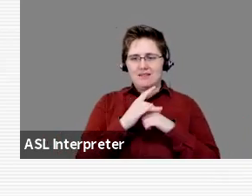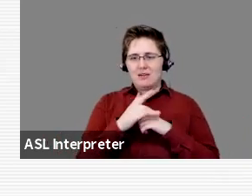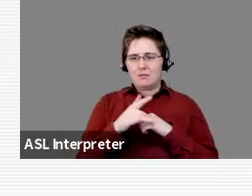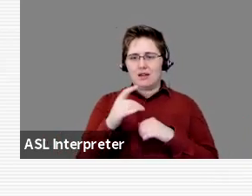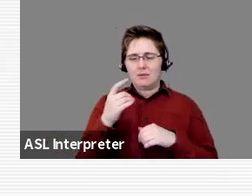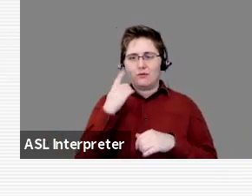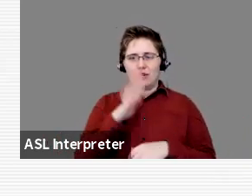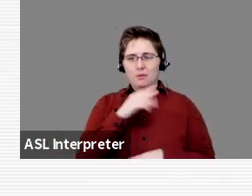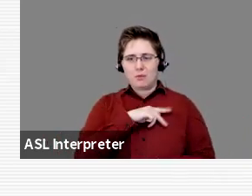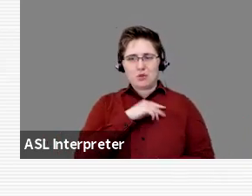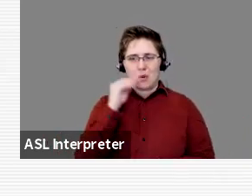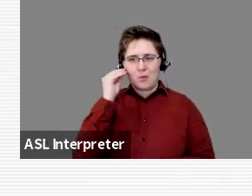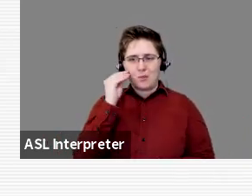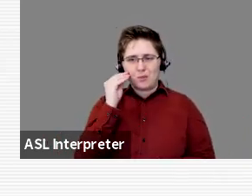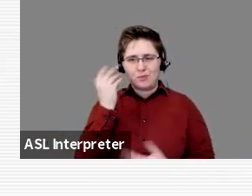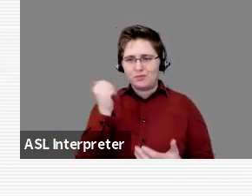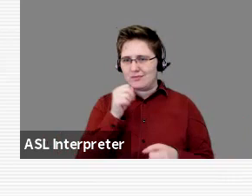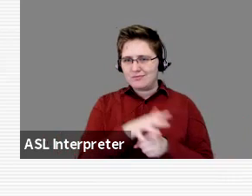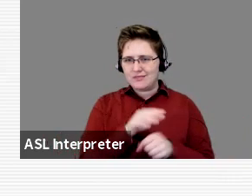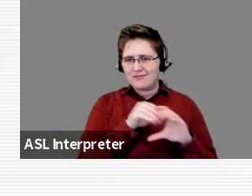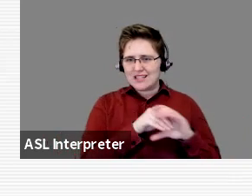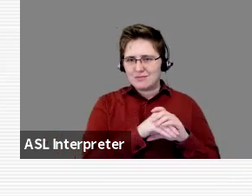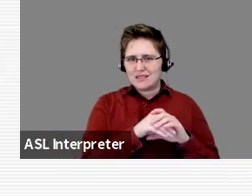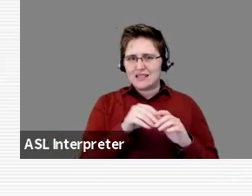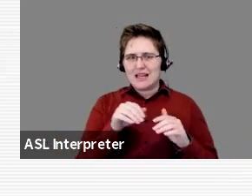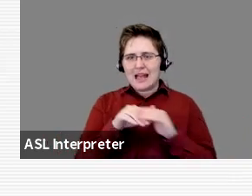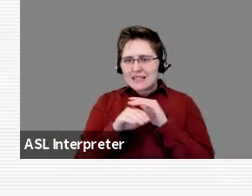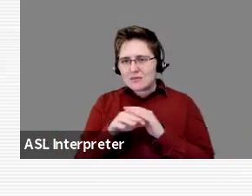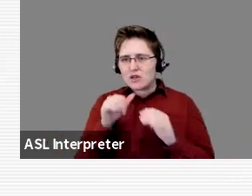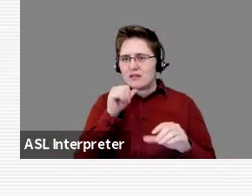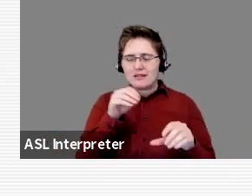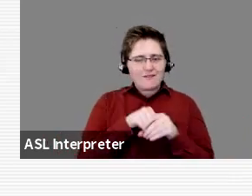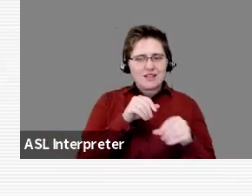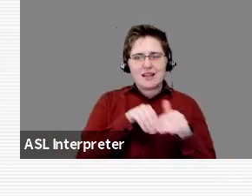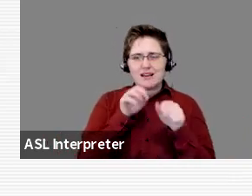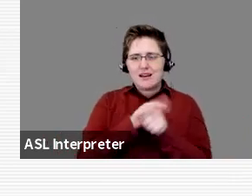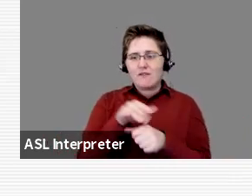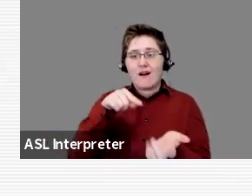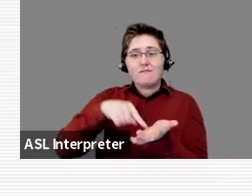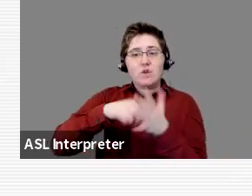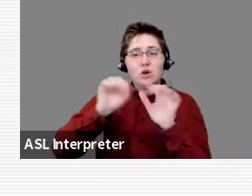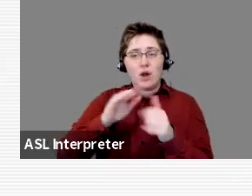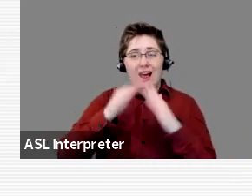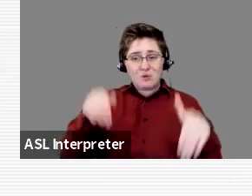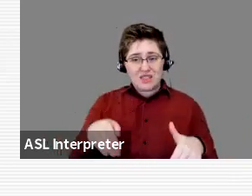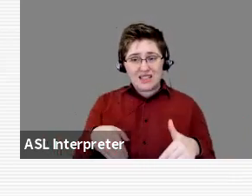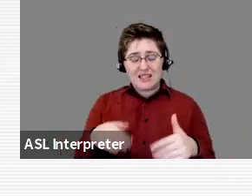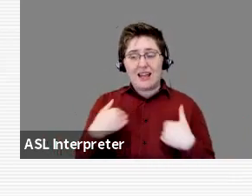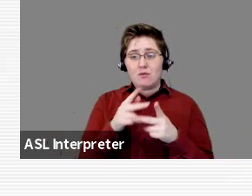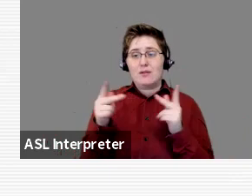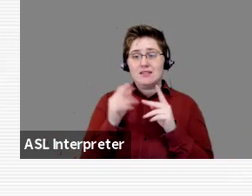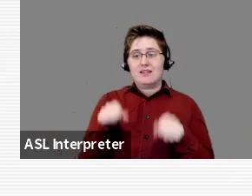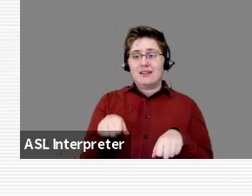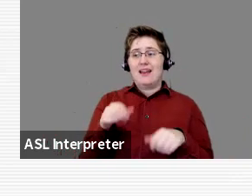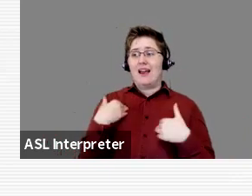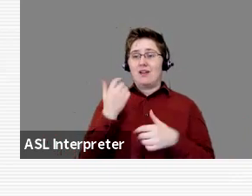home. And we just haven't invested in enough accessible and affordable housing to necessarily have spaces where we can make everybody